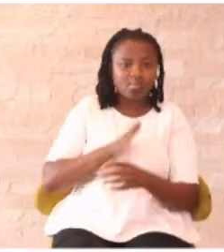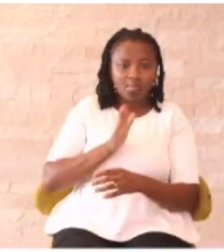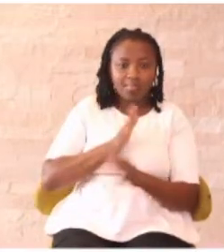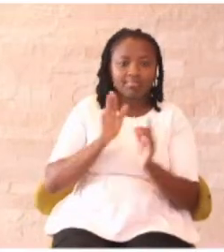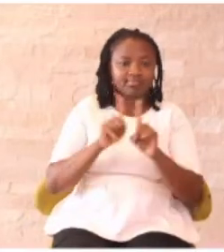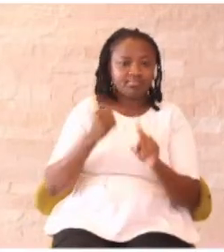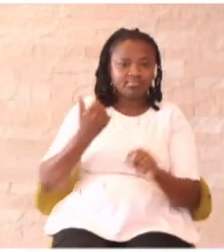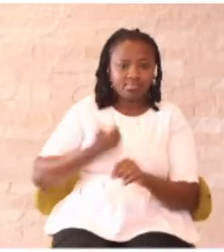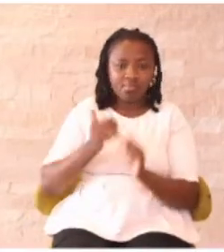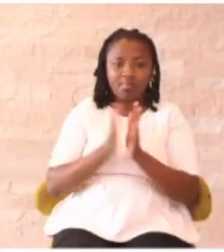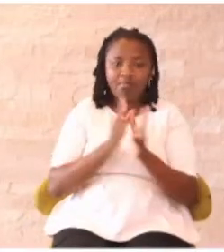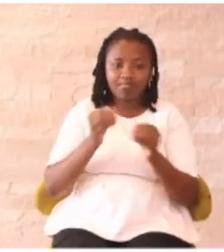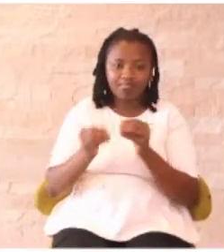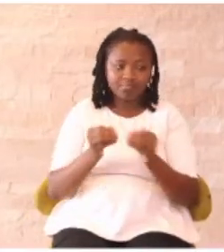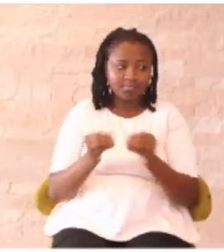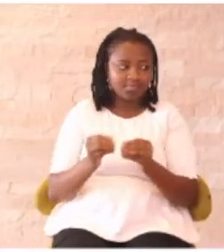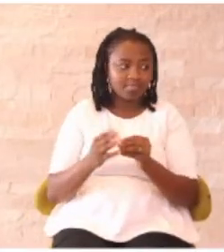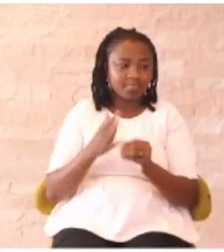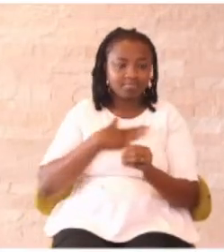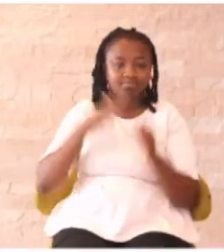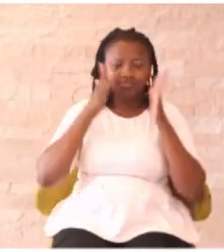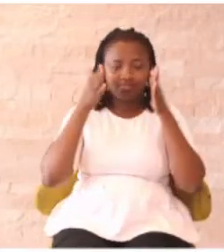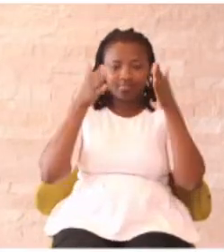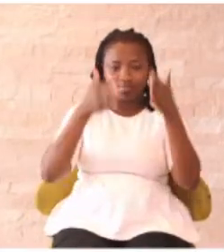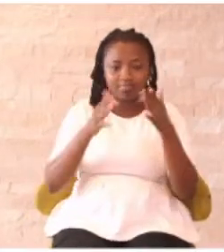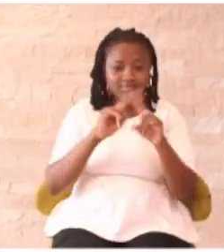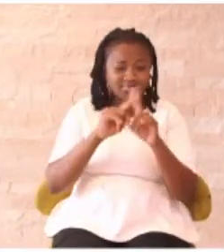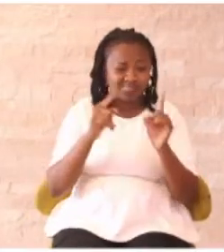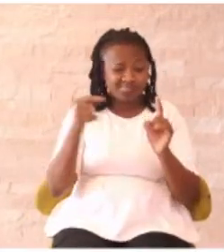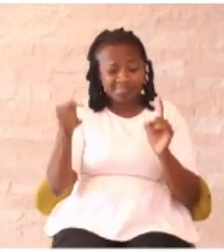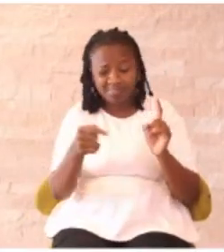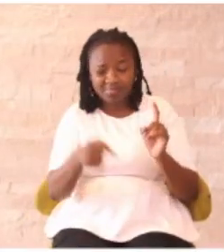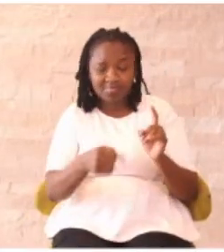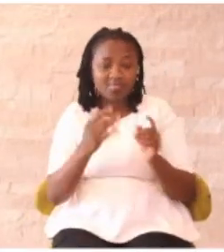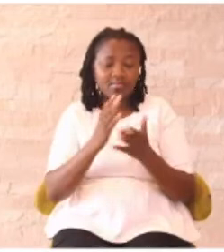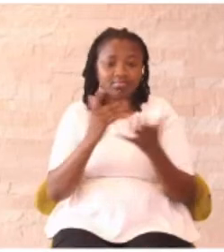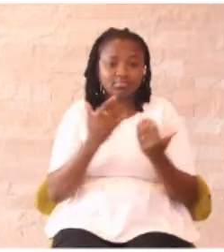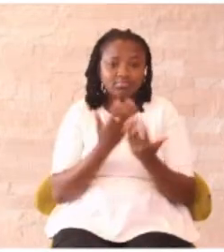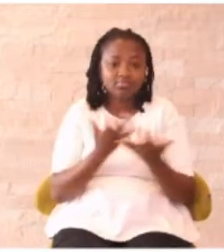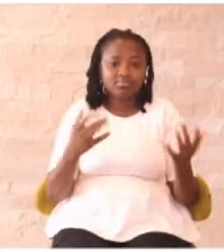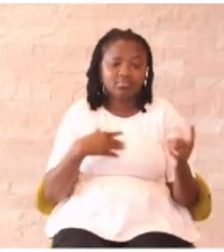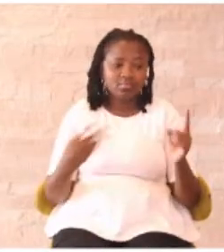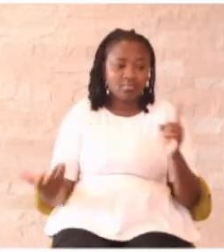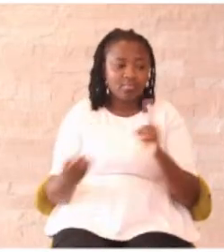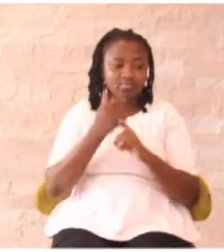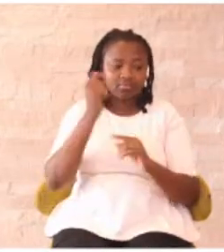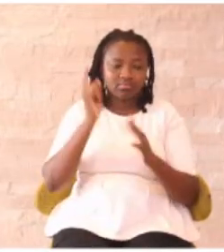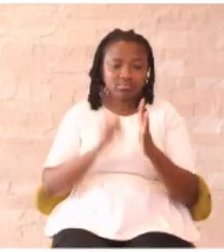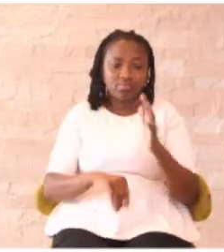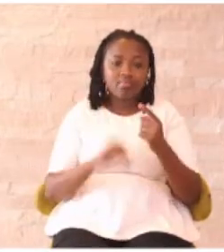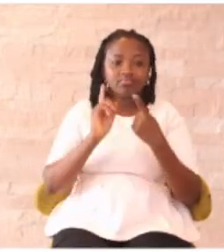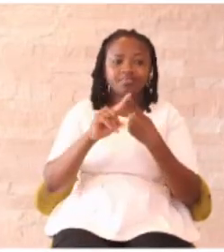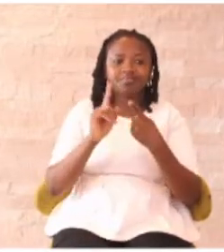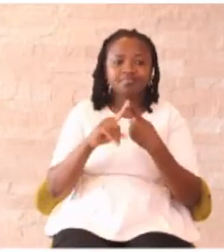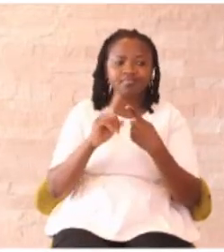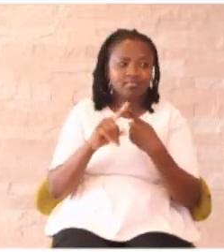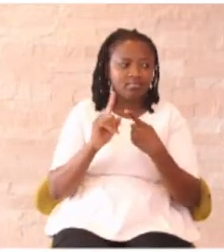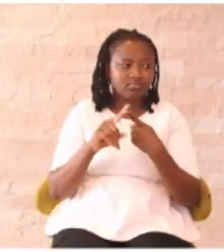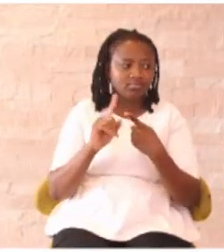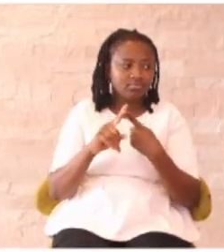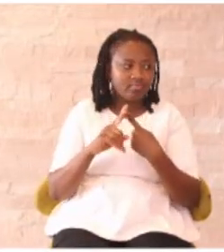girls with disabilities. So some of the things that we have been able to achieve in this quarter, one of them